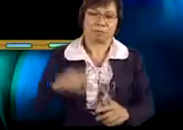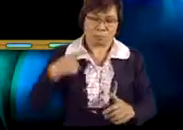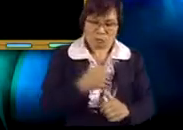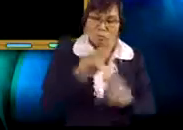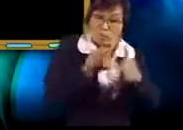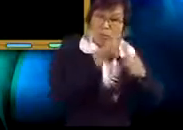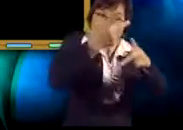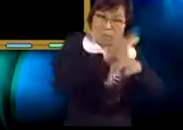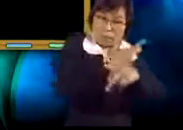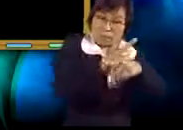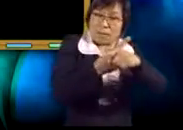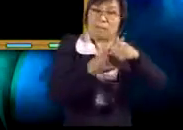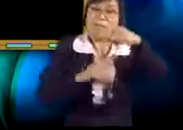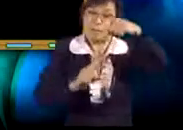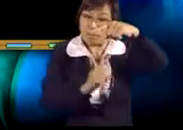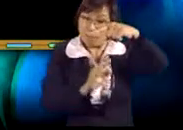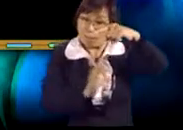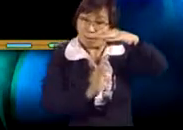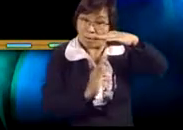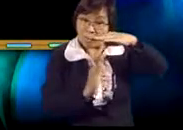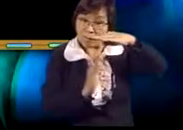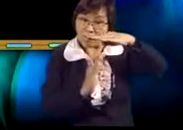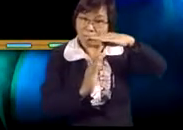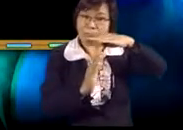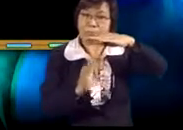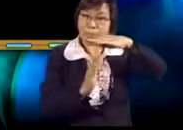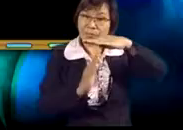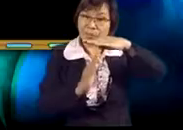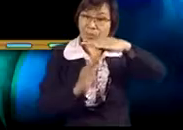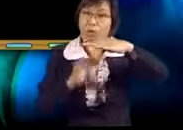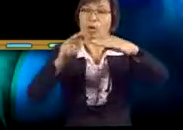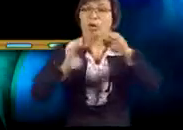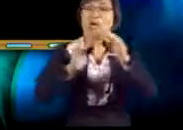We first multiply the denominator to the whole number